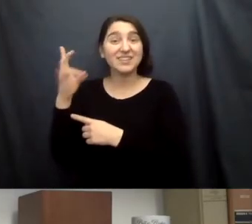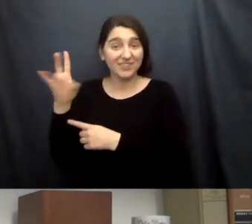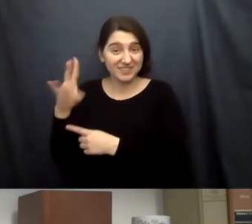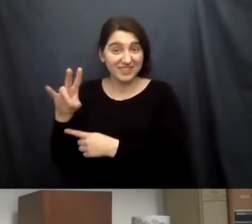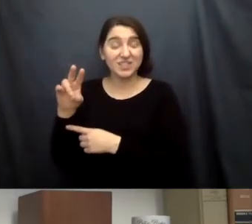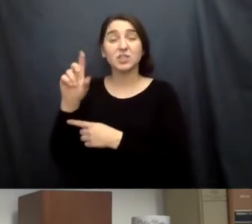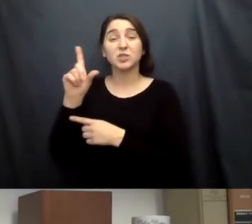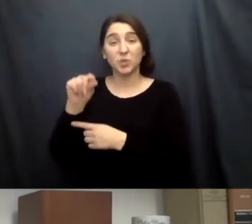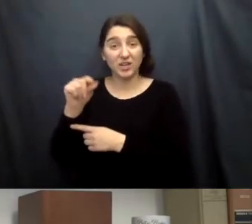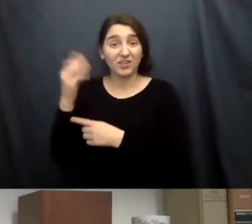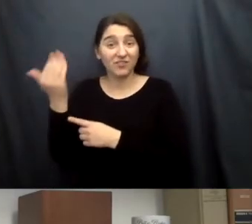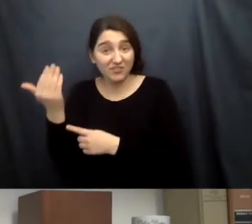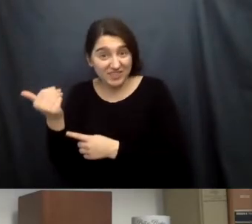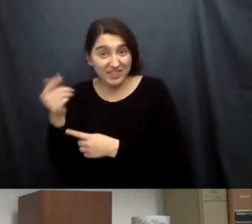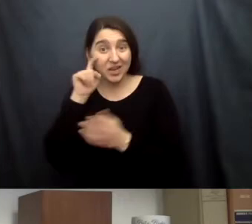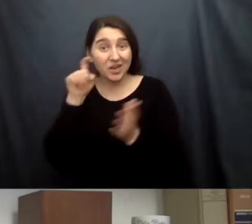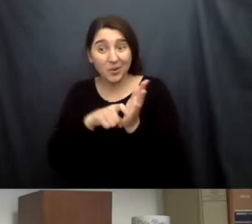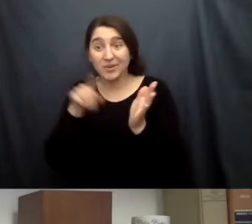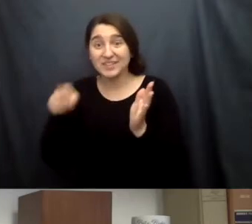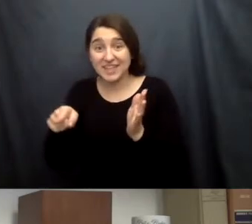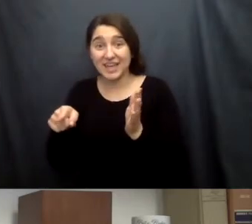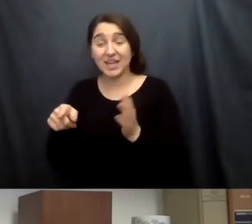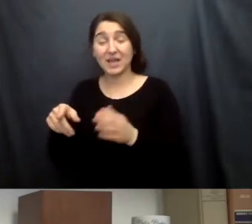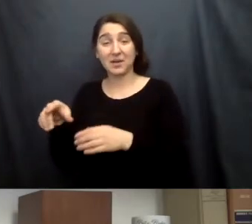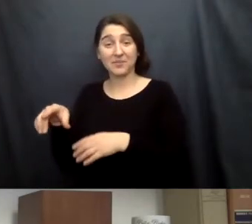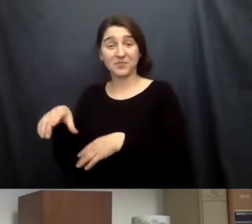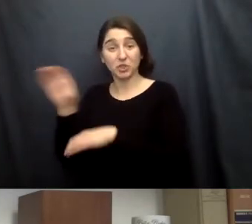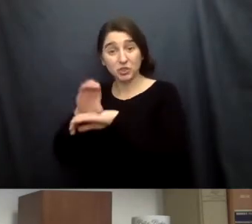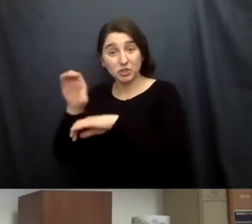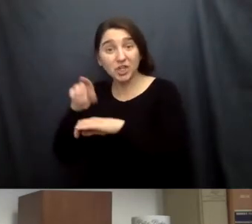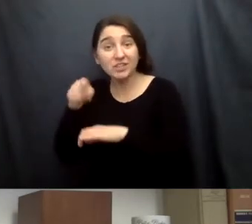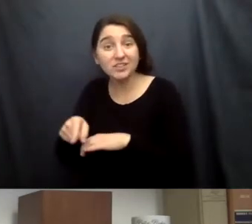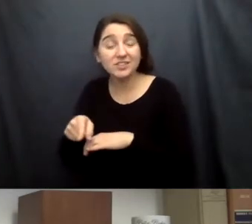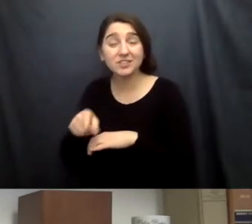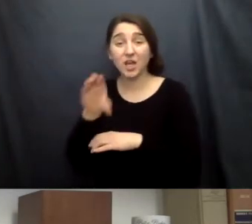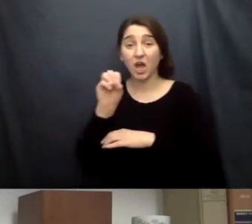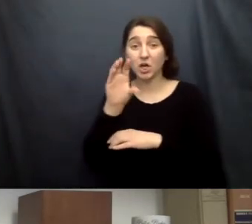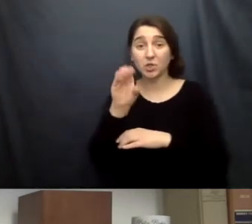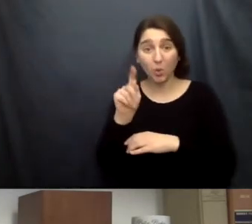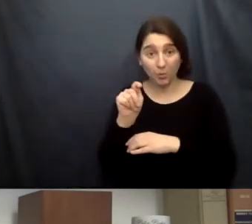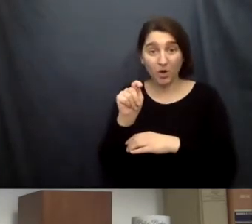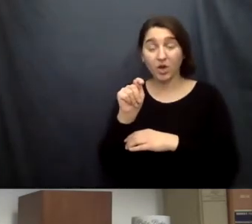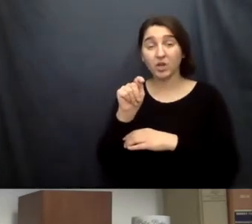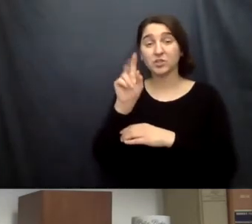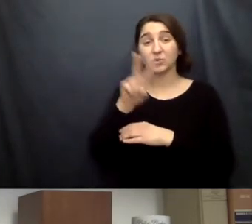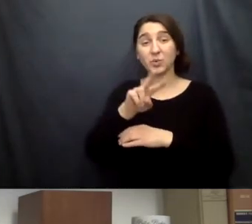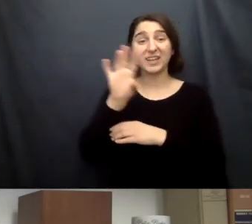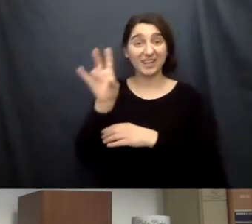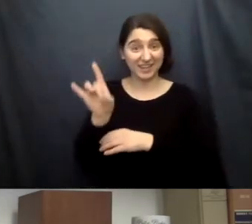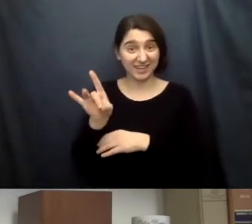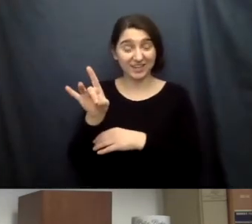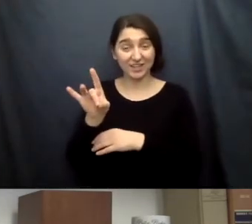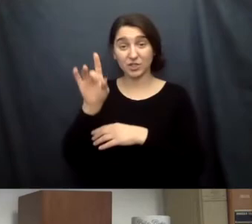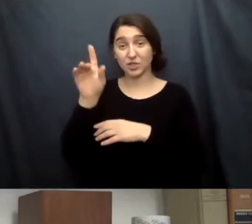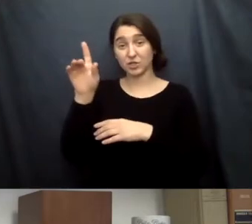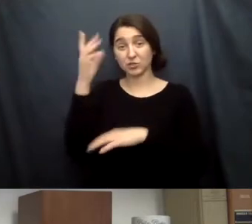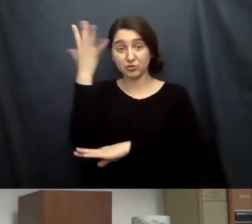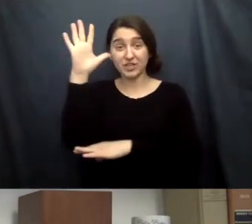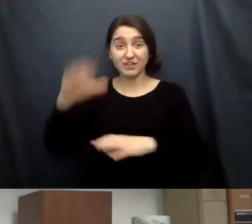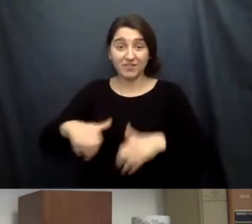U.S. Capitol, as it was on June 17, 2015 at Mother Emanuel AME Church, as it